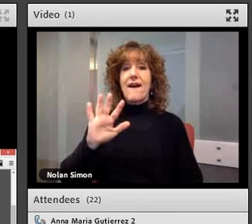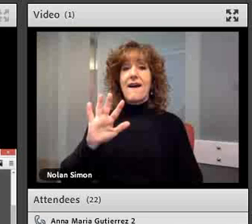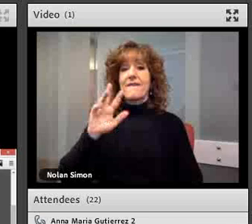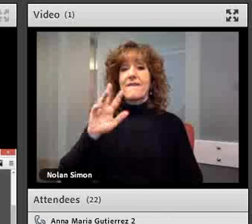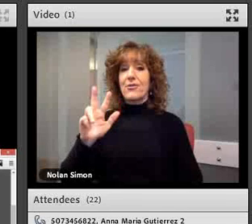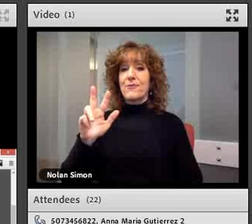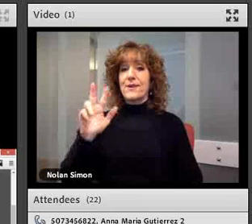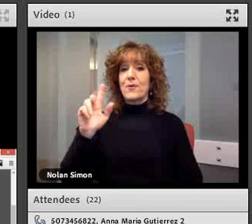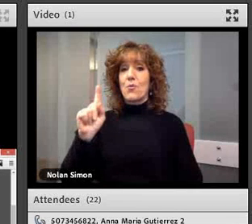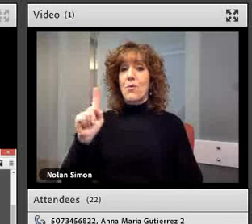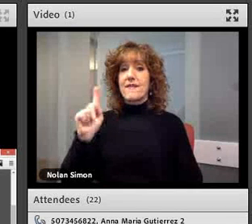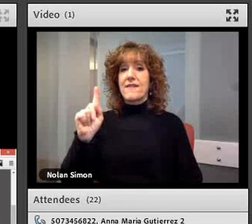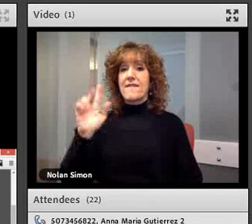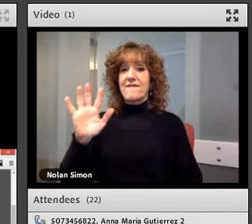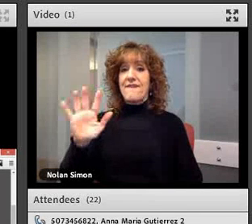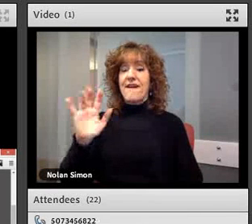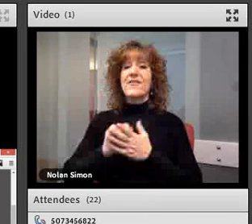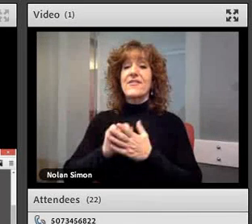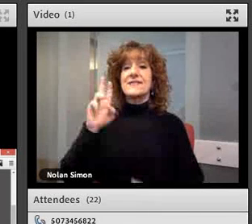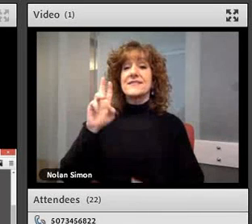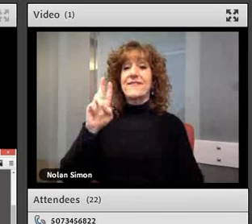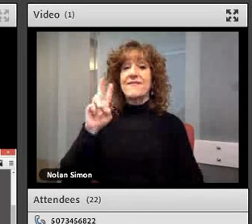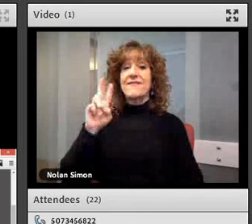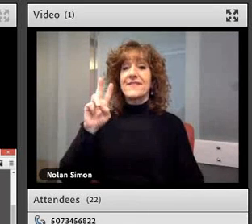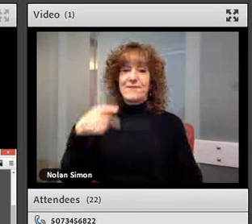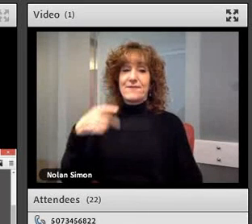301-830-5315. The VP number.